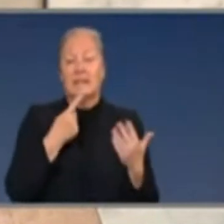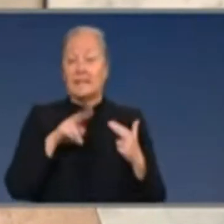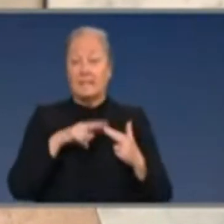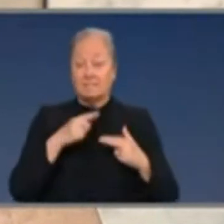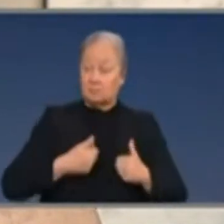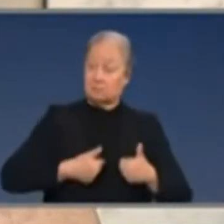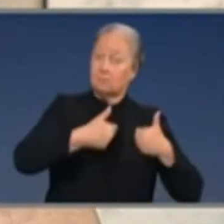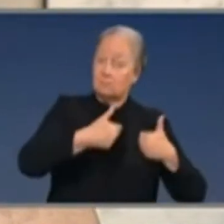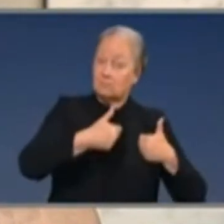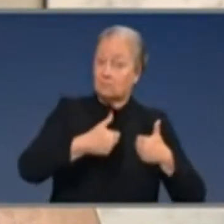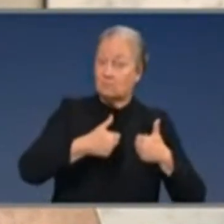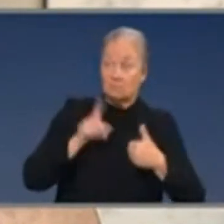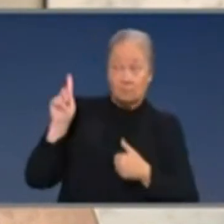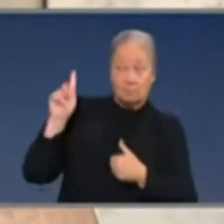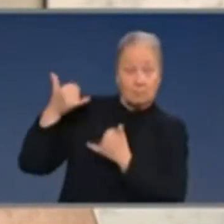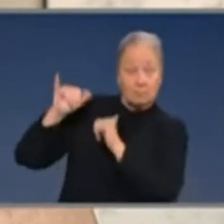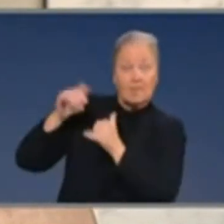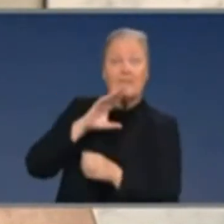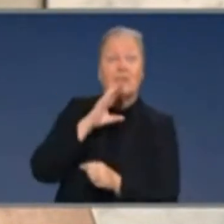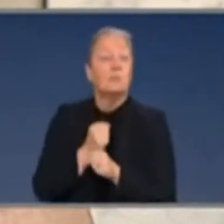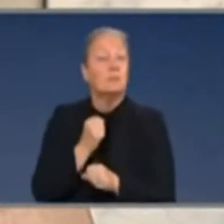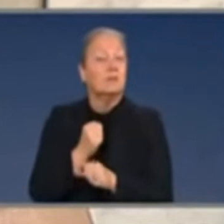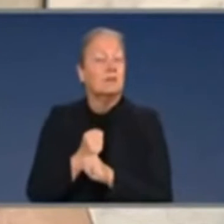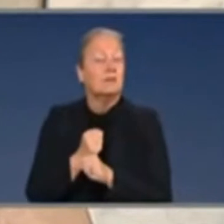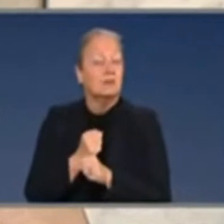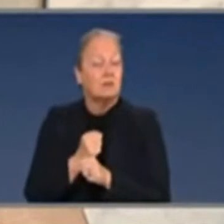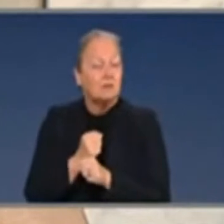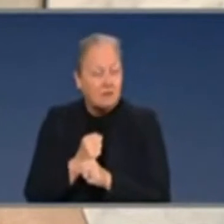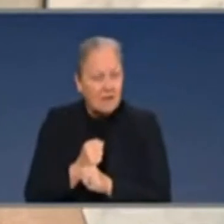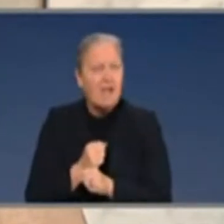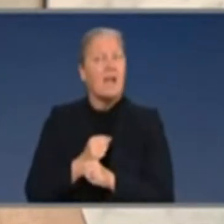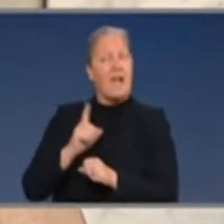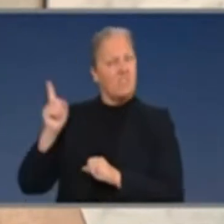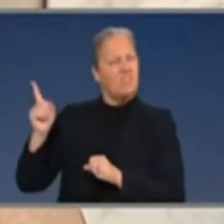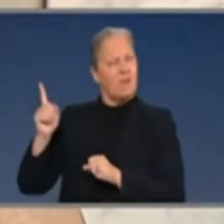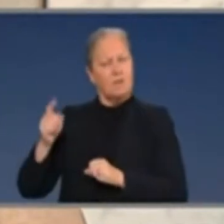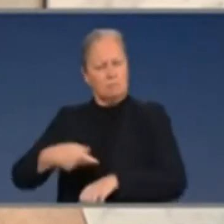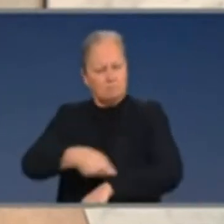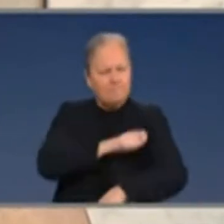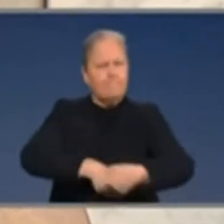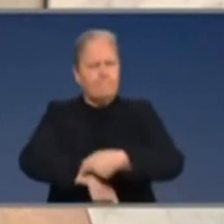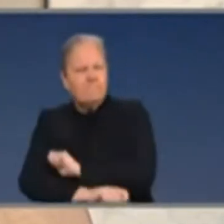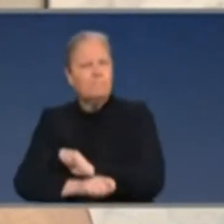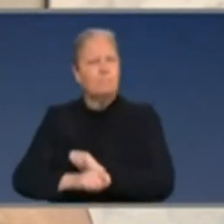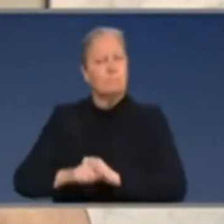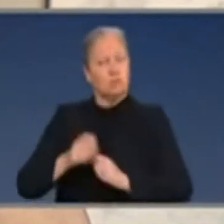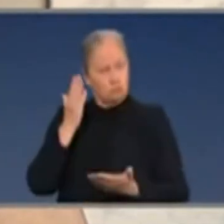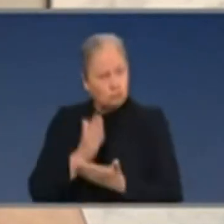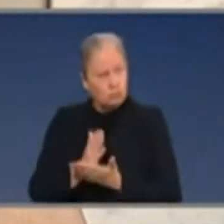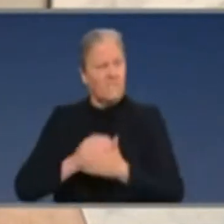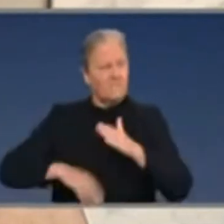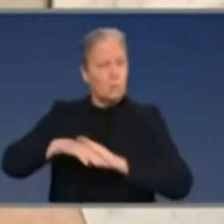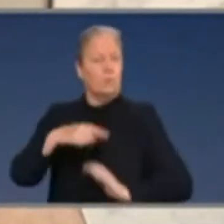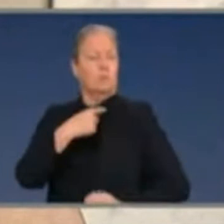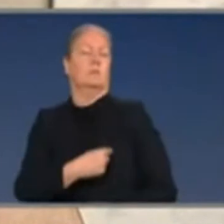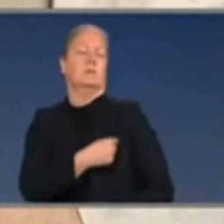are doing, governments are doing, and the level of ambition that they've been prepared to commit to. The priority